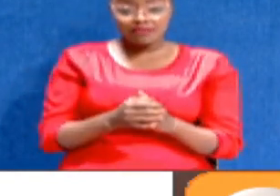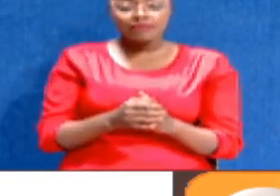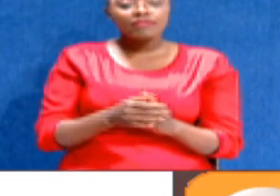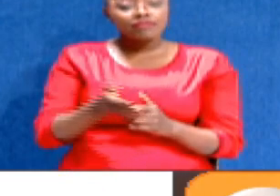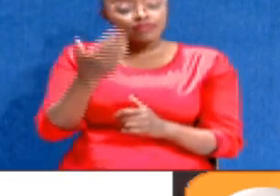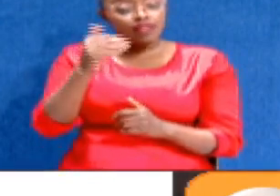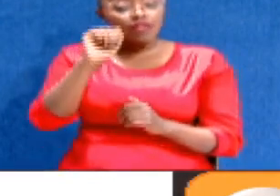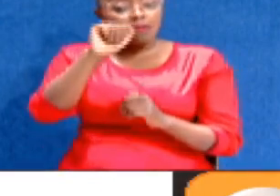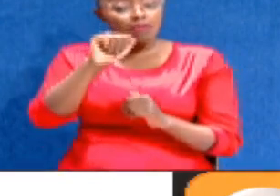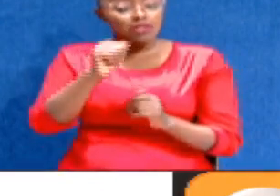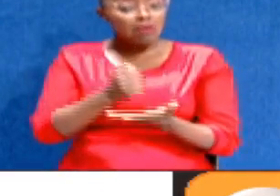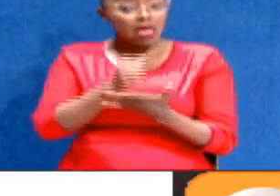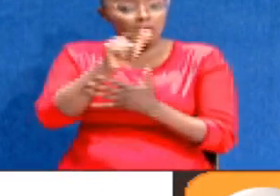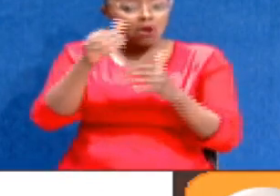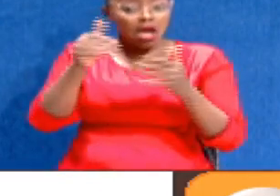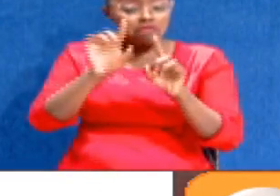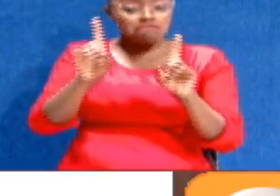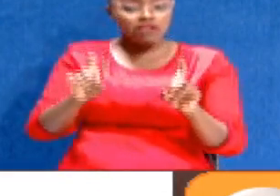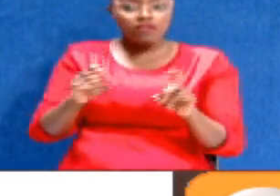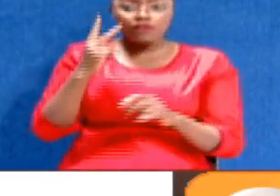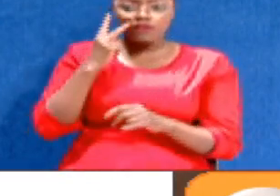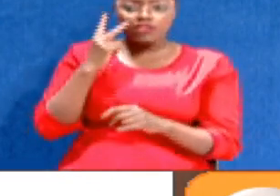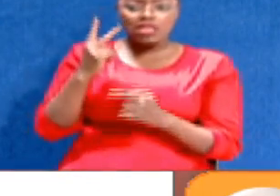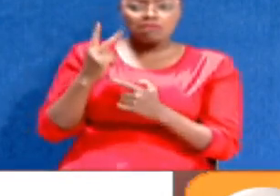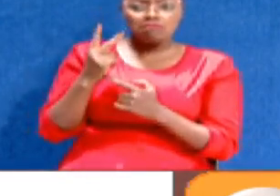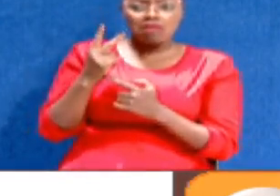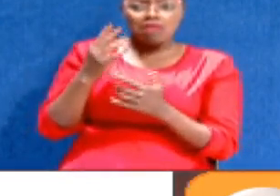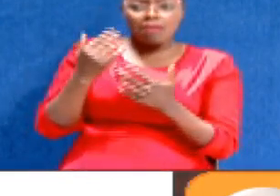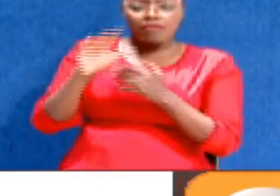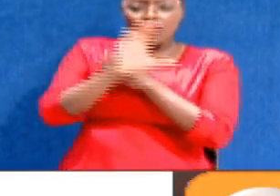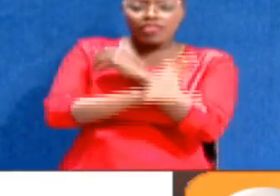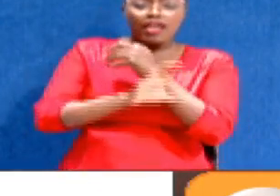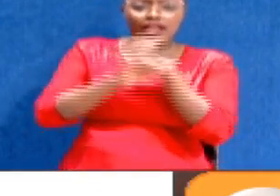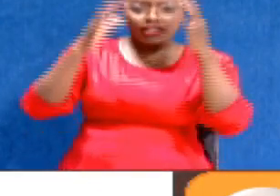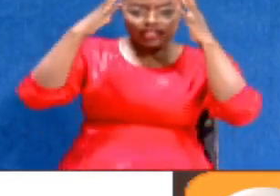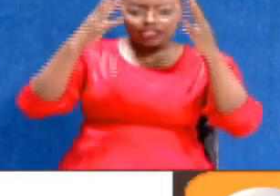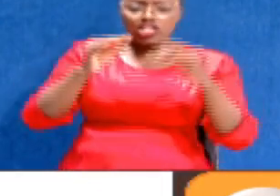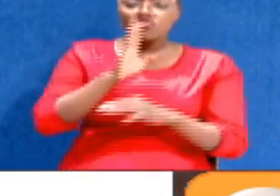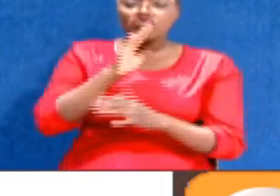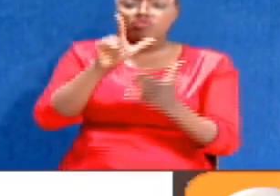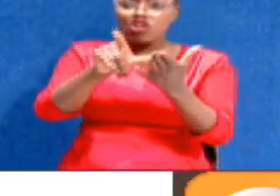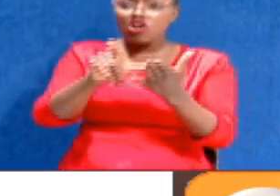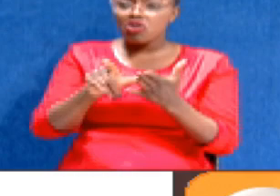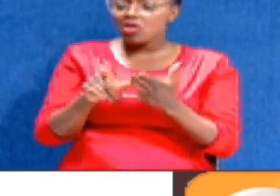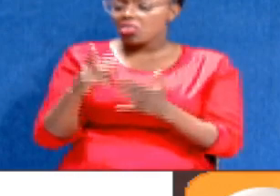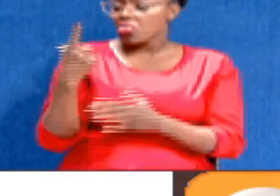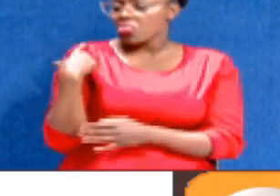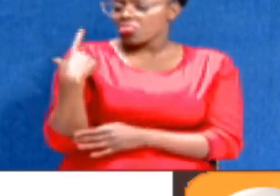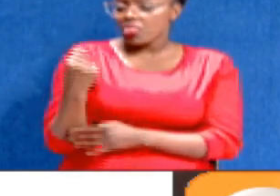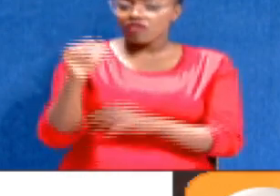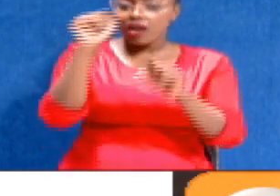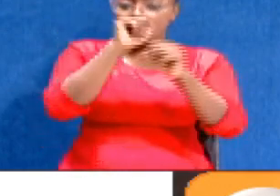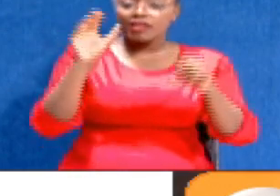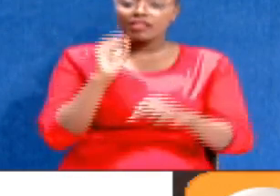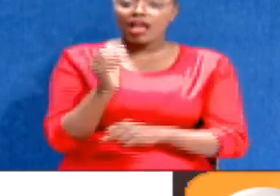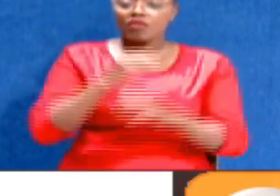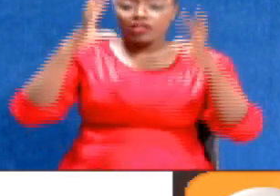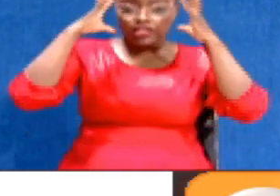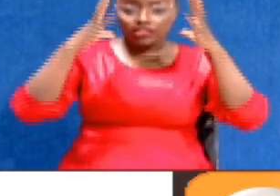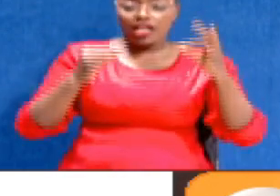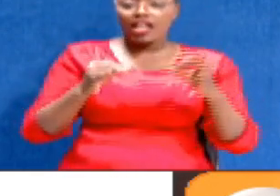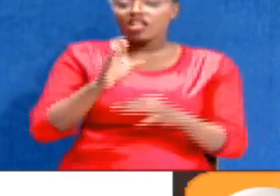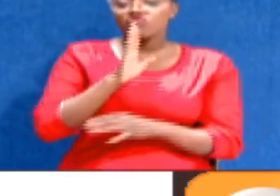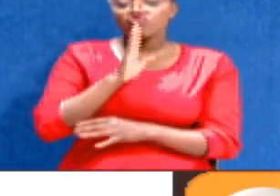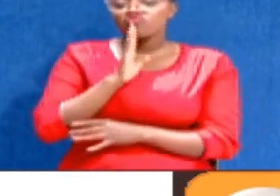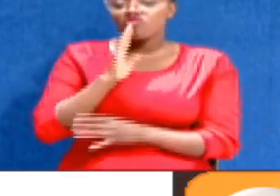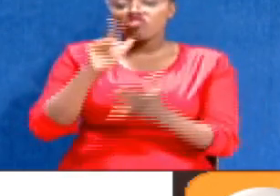Hello, how may I help you? It looks like that country decided to take a loan recently. Our president decided to take a loan, and